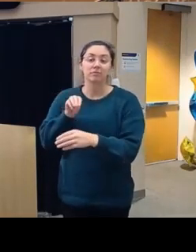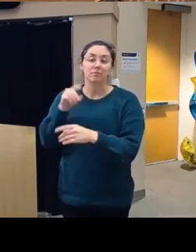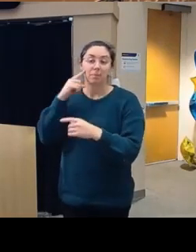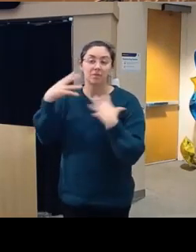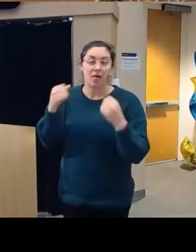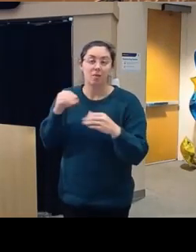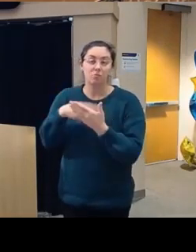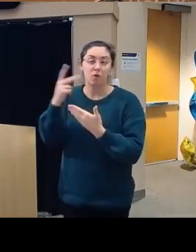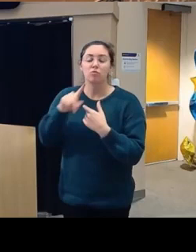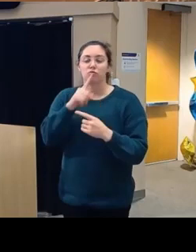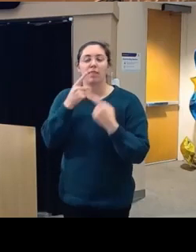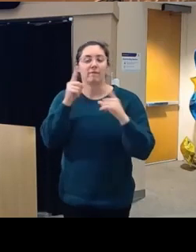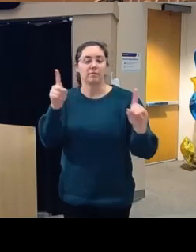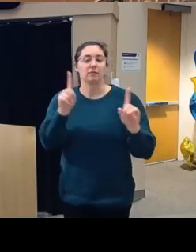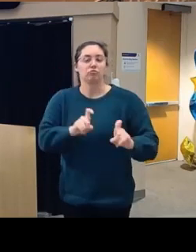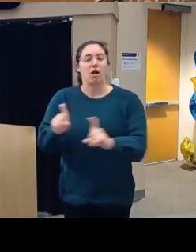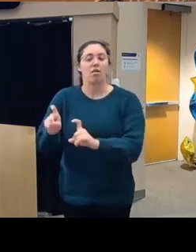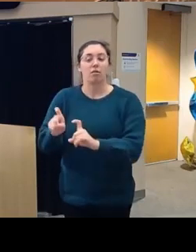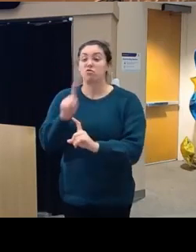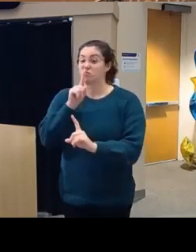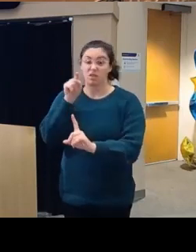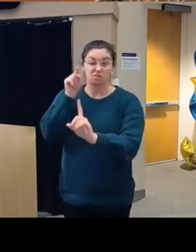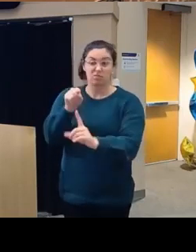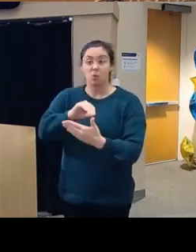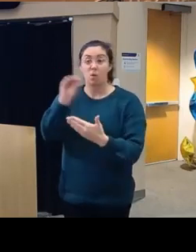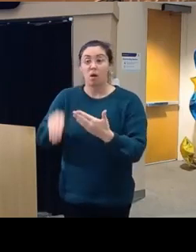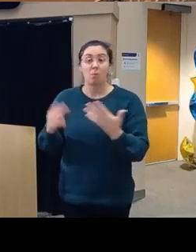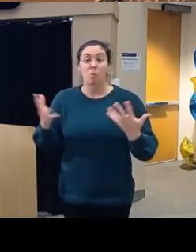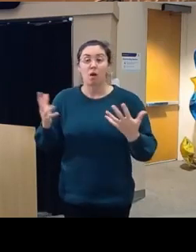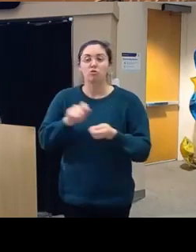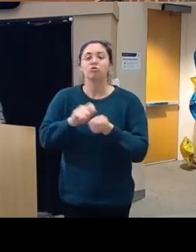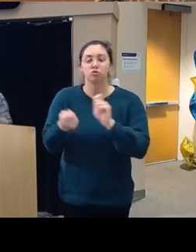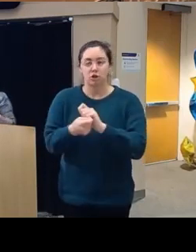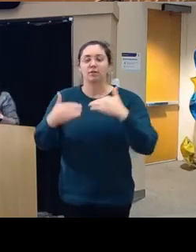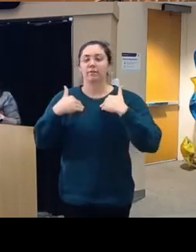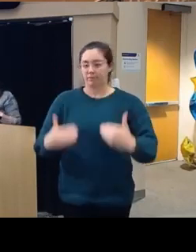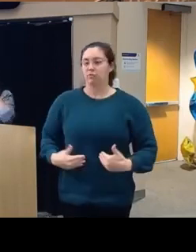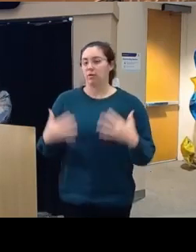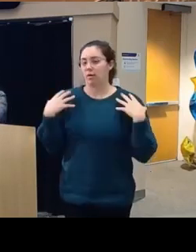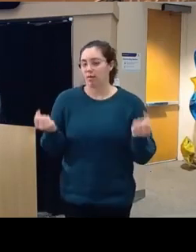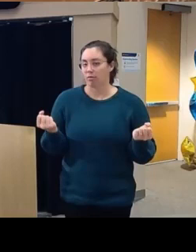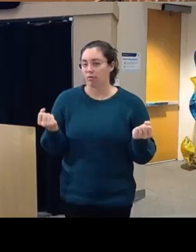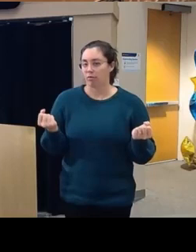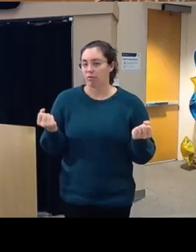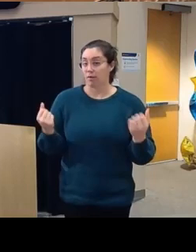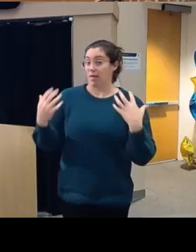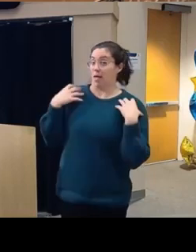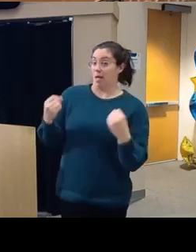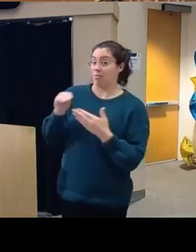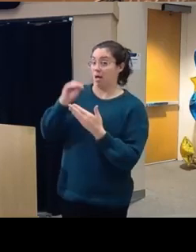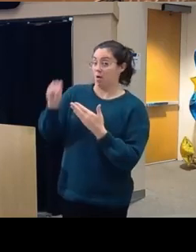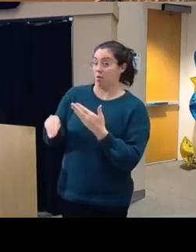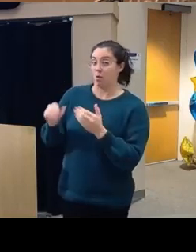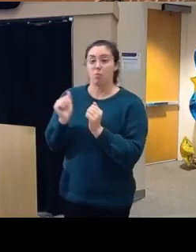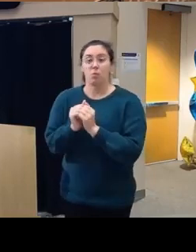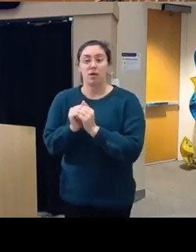essentially they were efficacy trials. The main outcome was a change in physical health, a health outcome